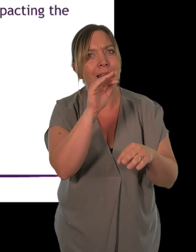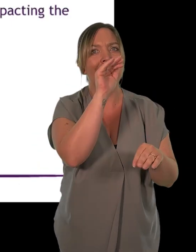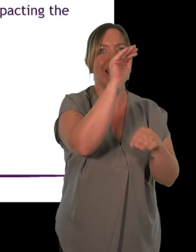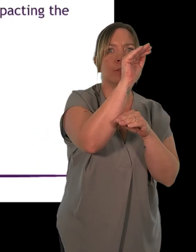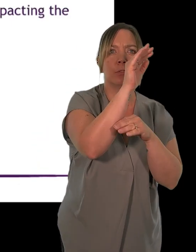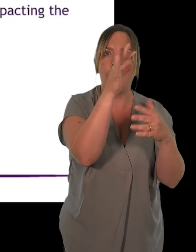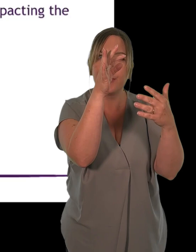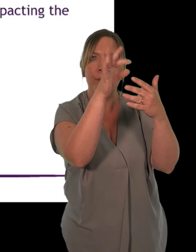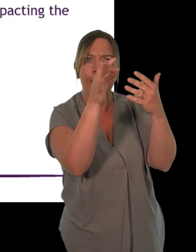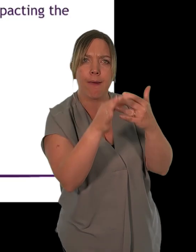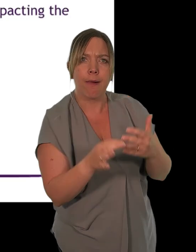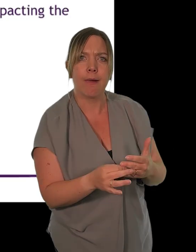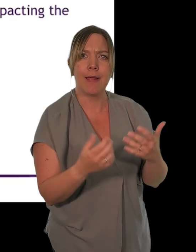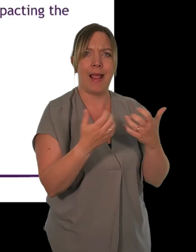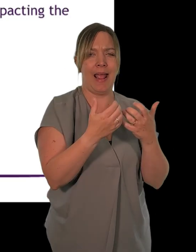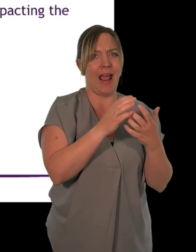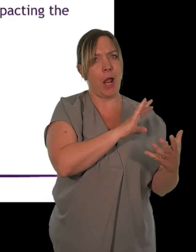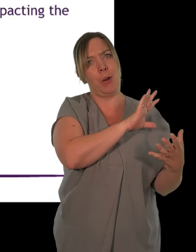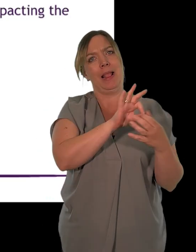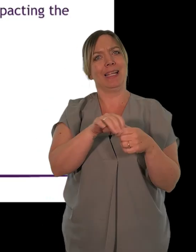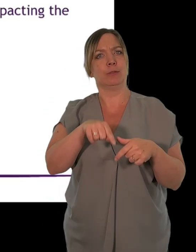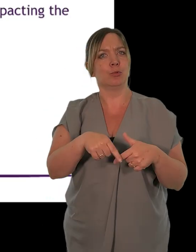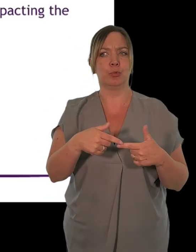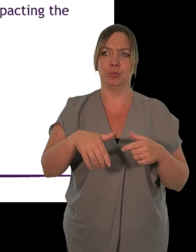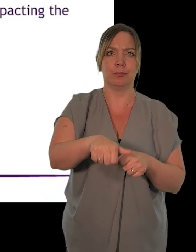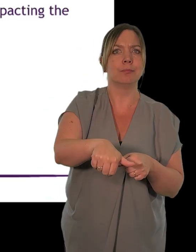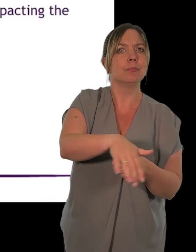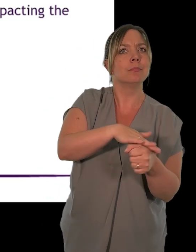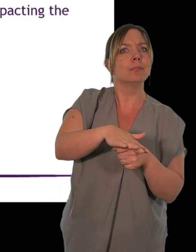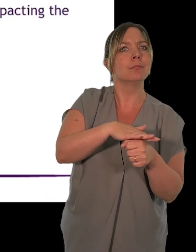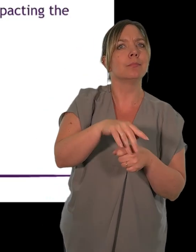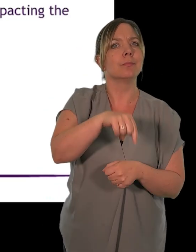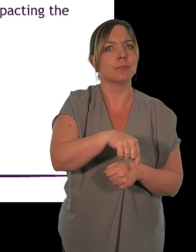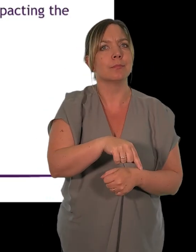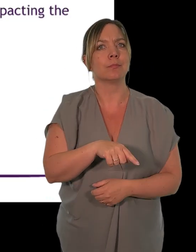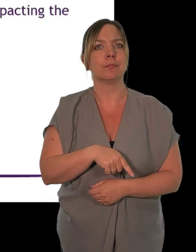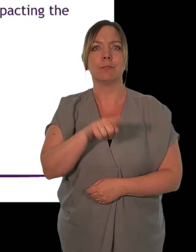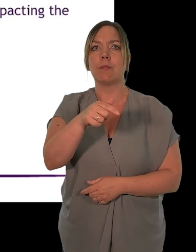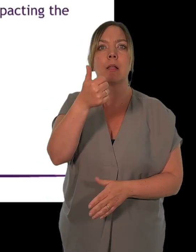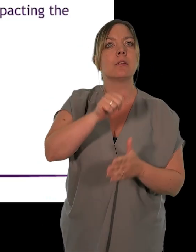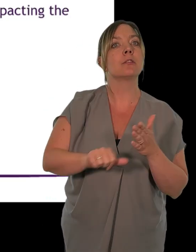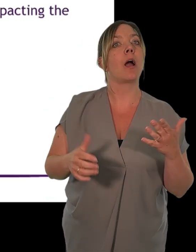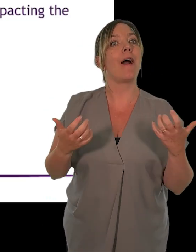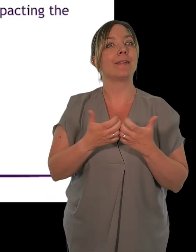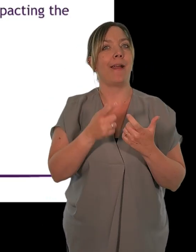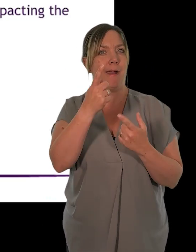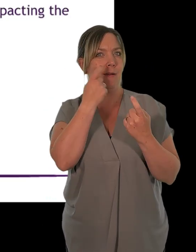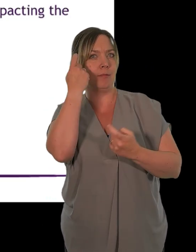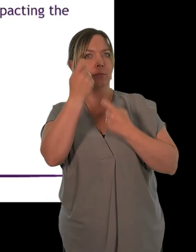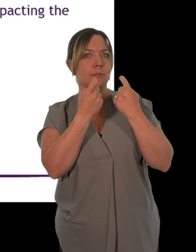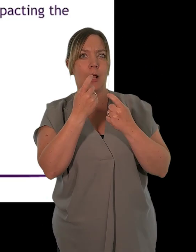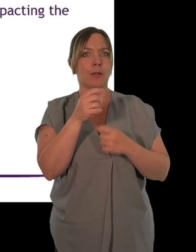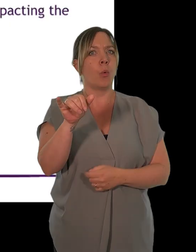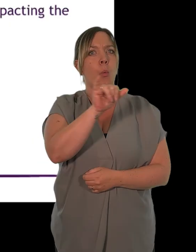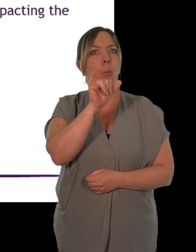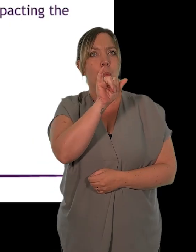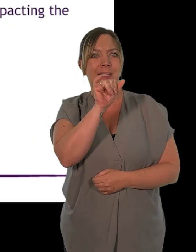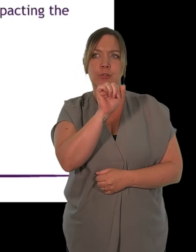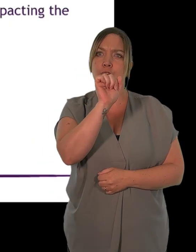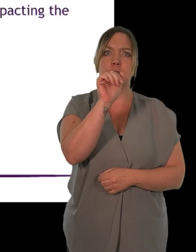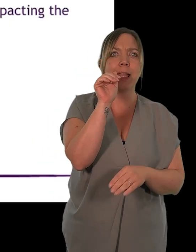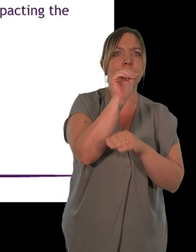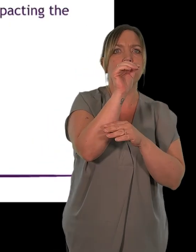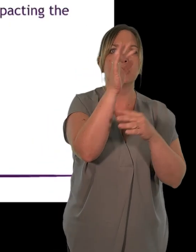to focus on external factors rather than internal factors. To help you identify relevant external